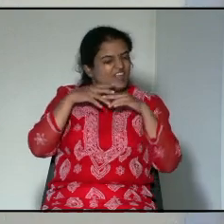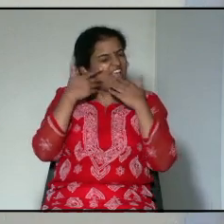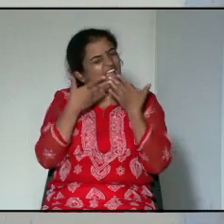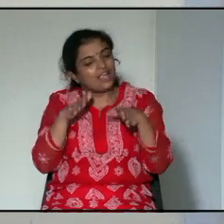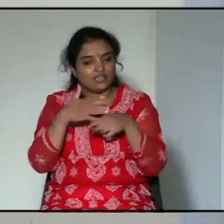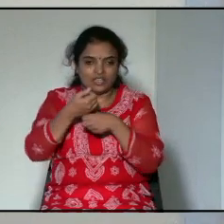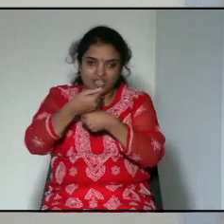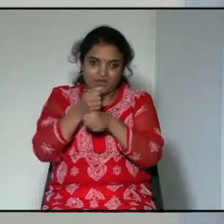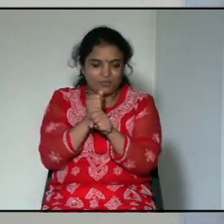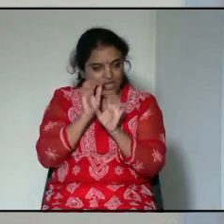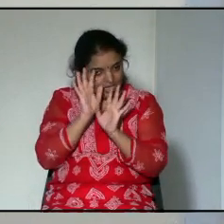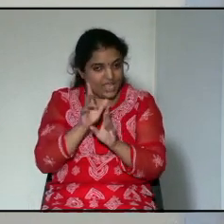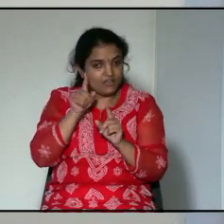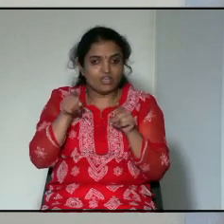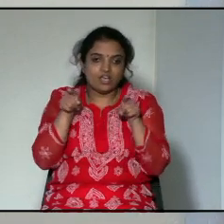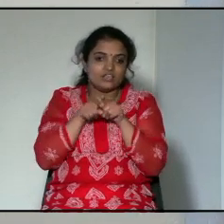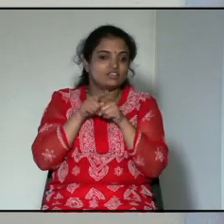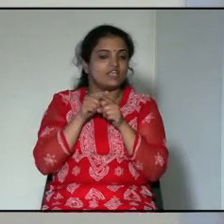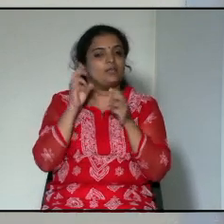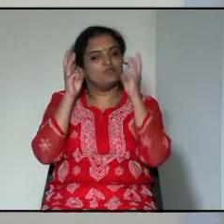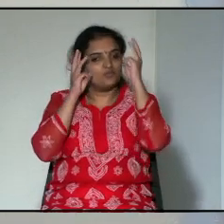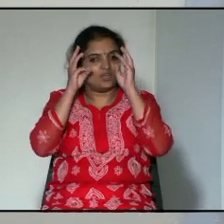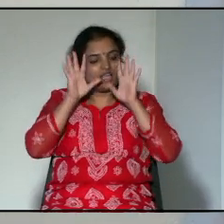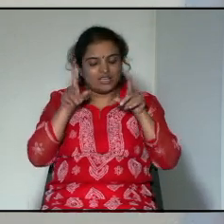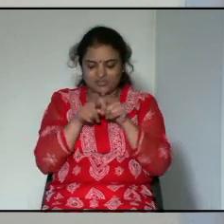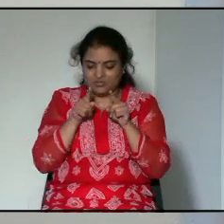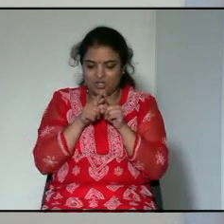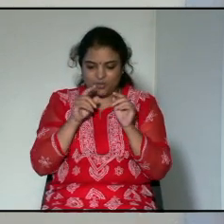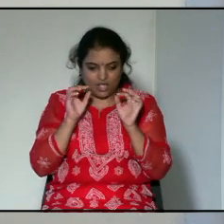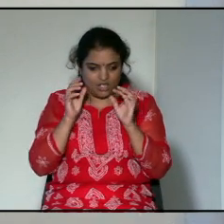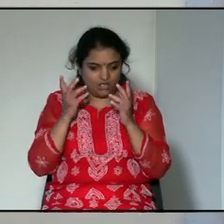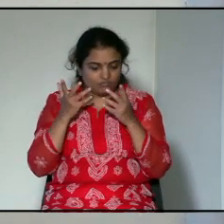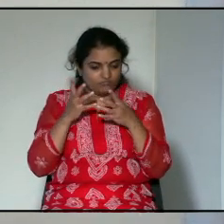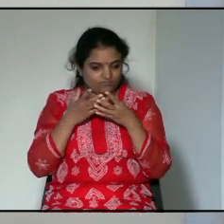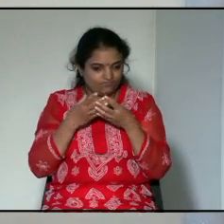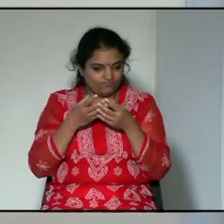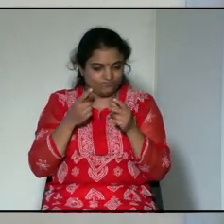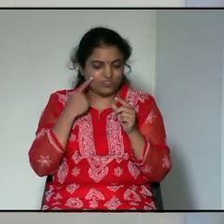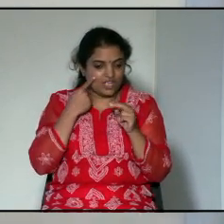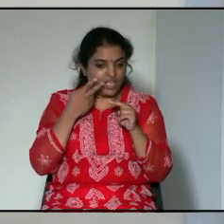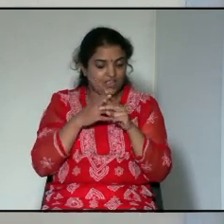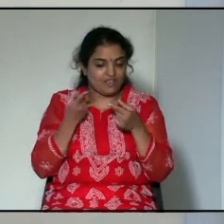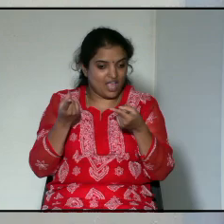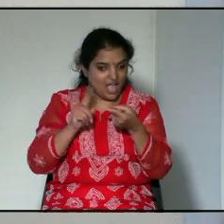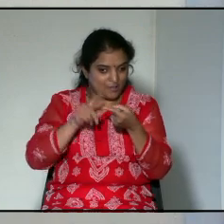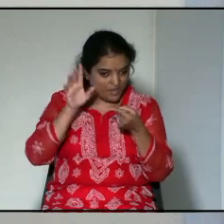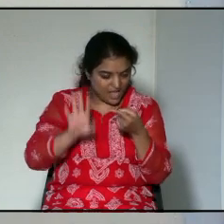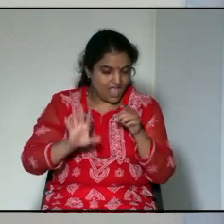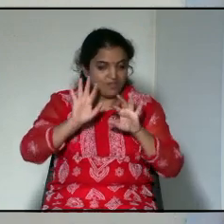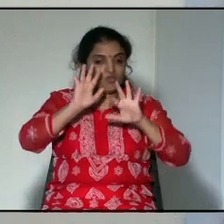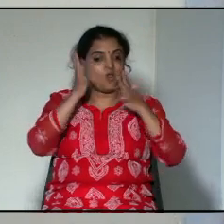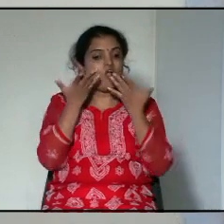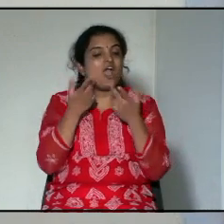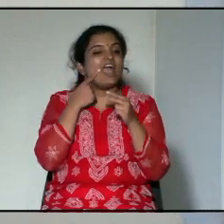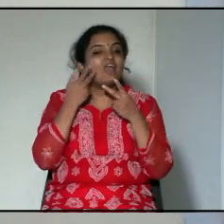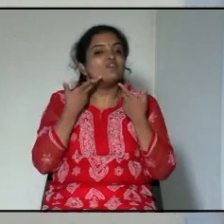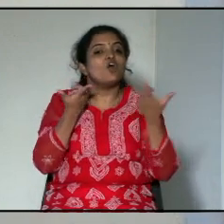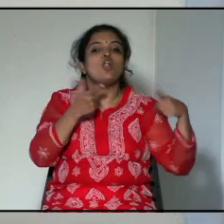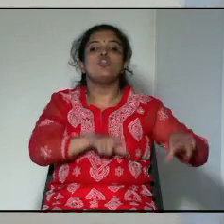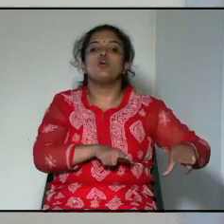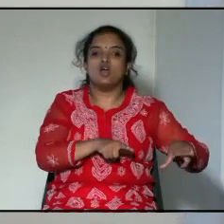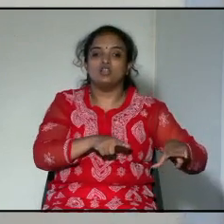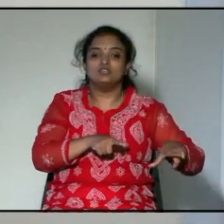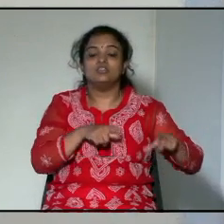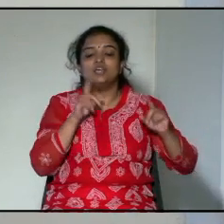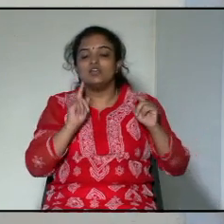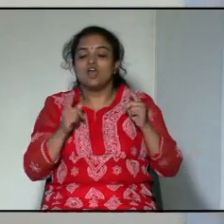on tenterhooks before every exercise of metal casting. No less stressful in these years was her